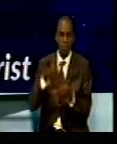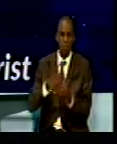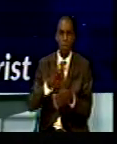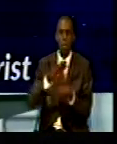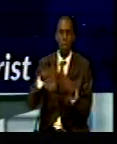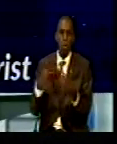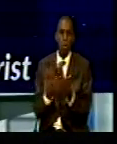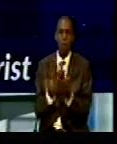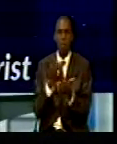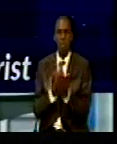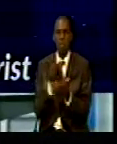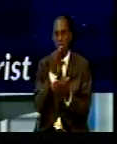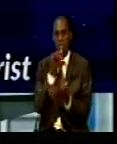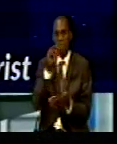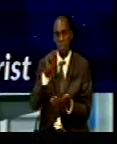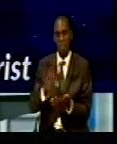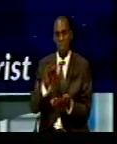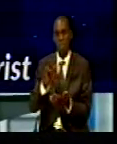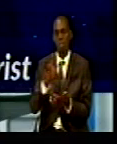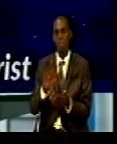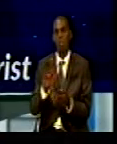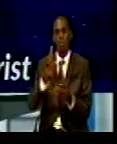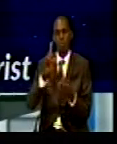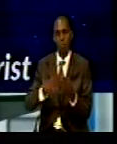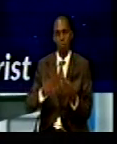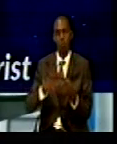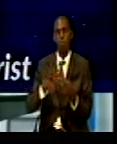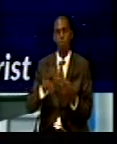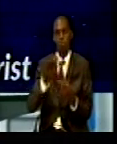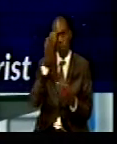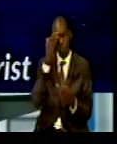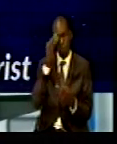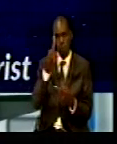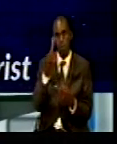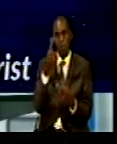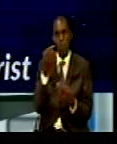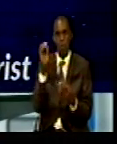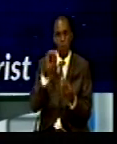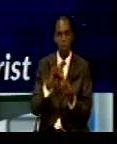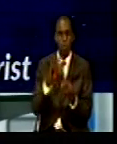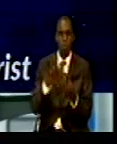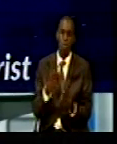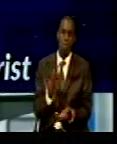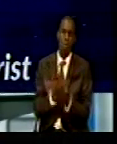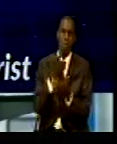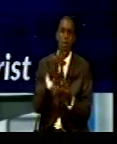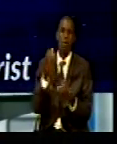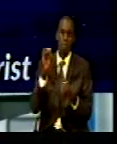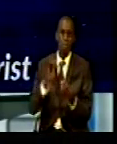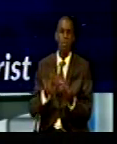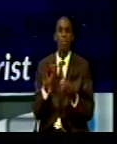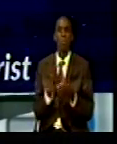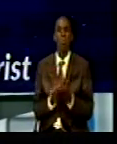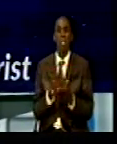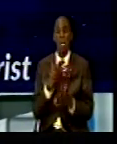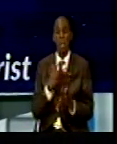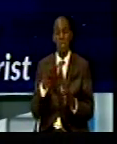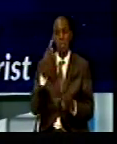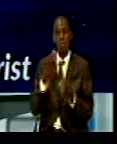you and be of more help to you. And all the brethren online, all the listeners, all the audience